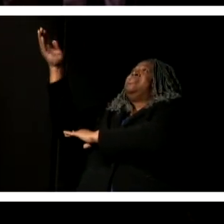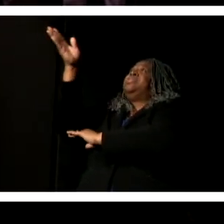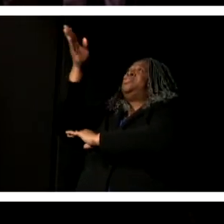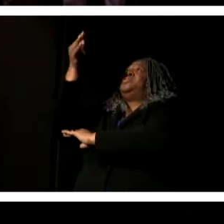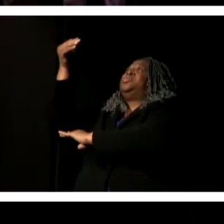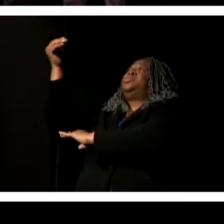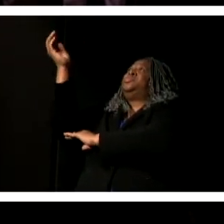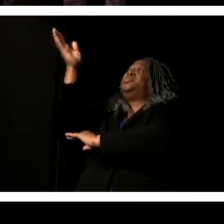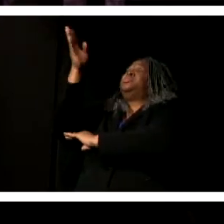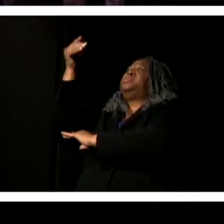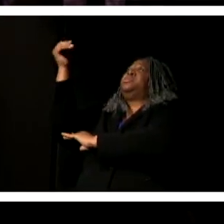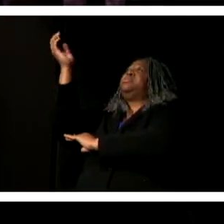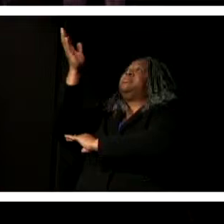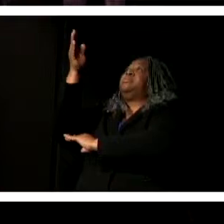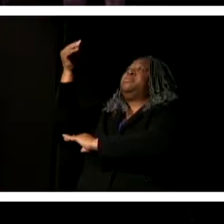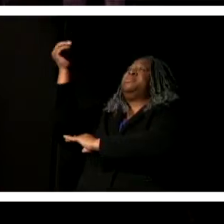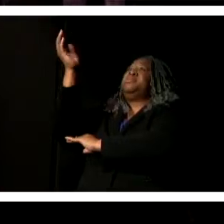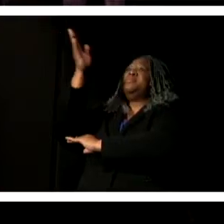gallantly